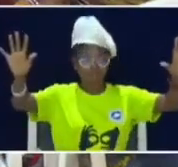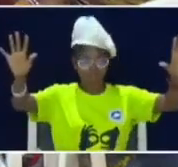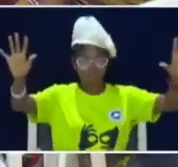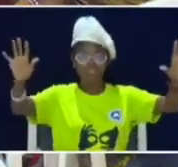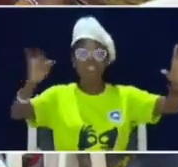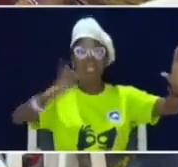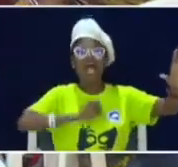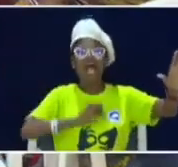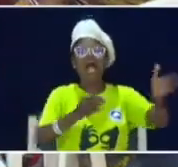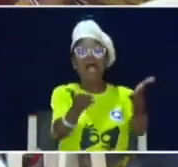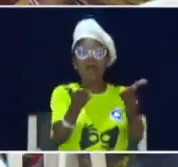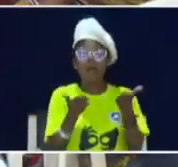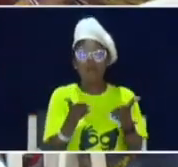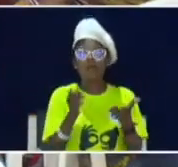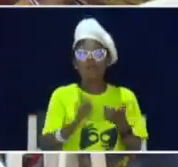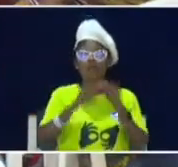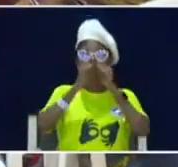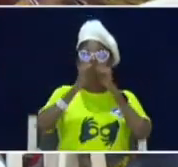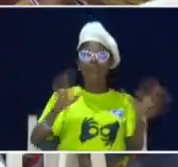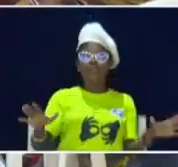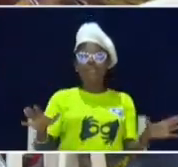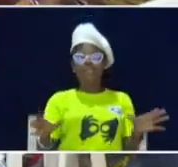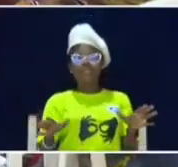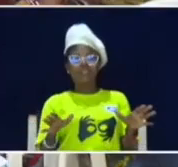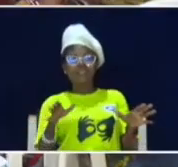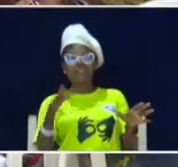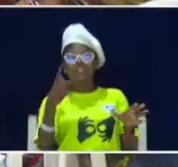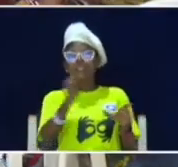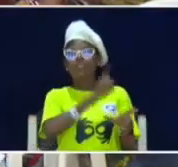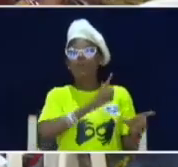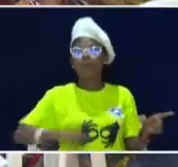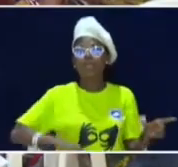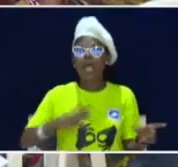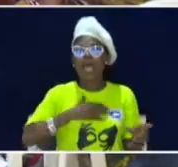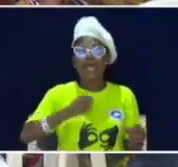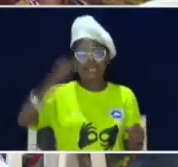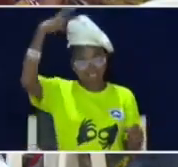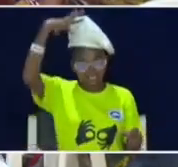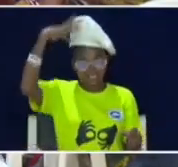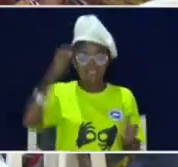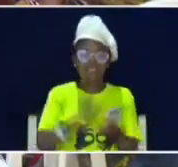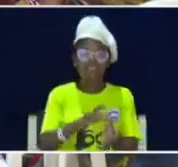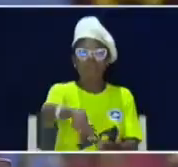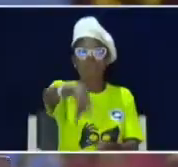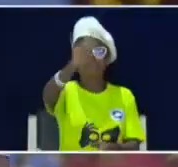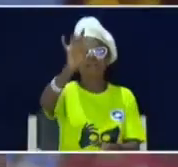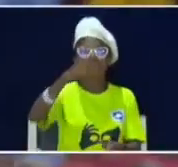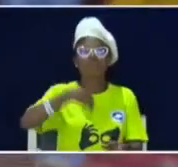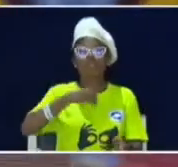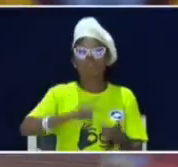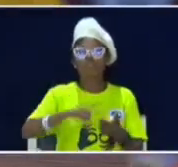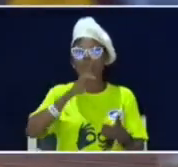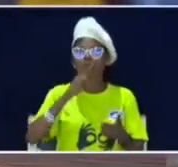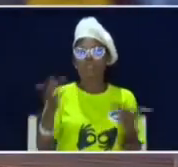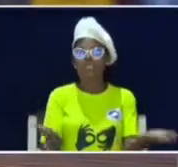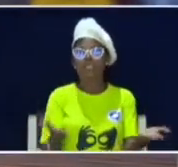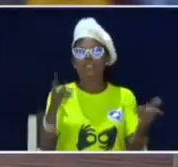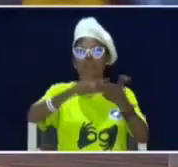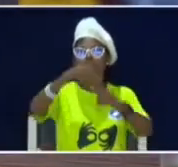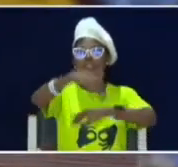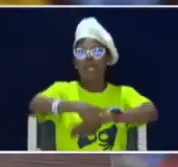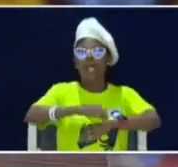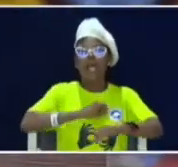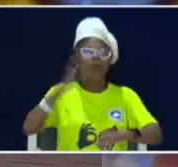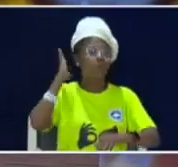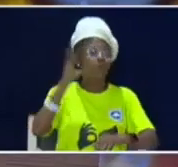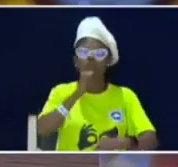hallelujah? I want to bless the God and his grace that has found me to be here tonight. I do not take it for granted. I